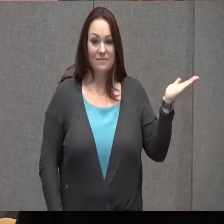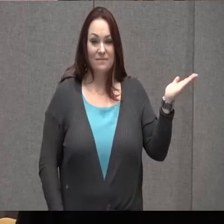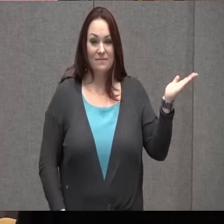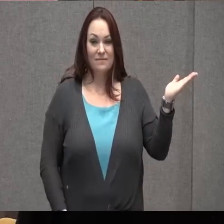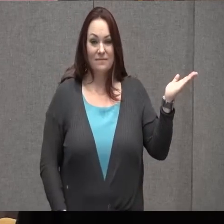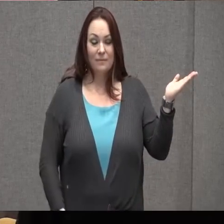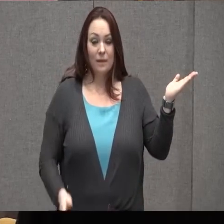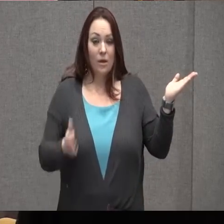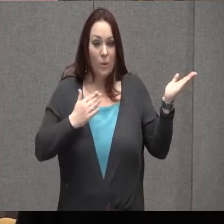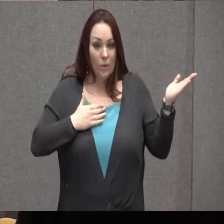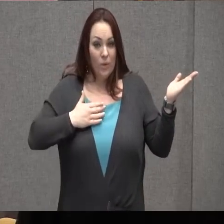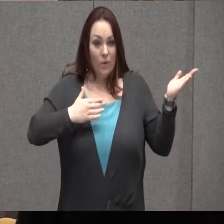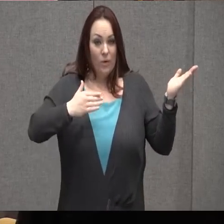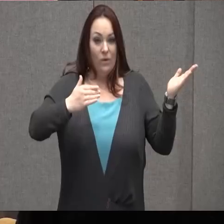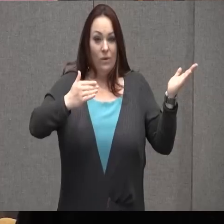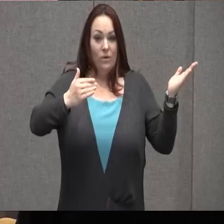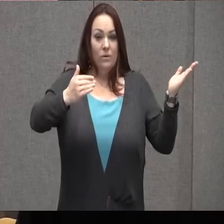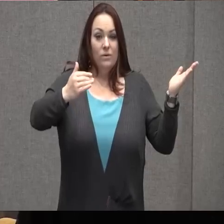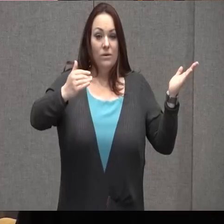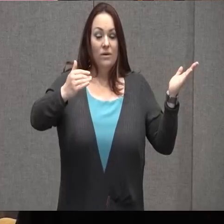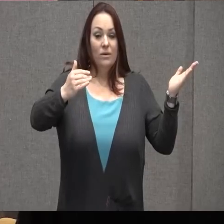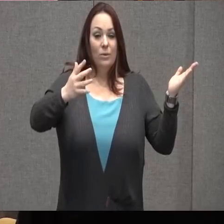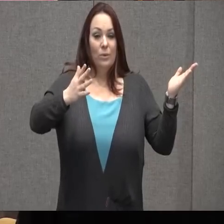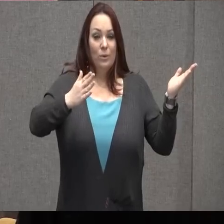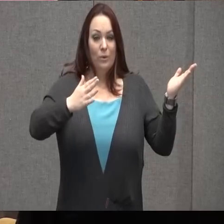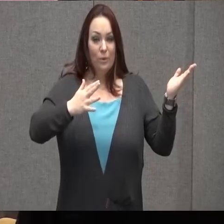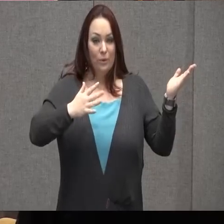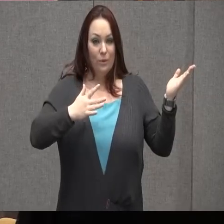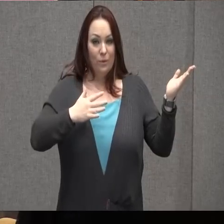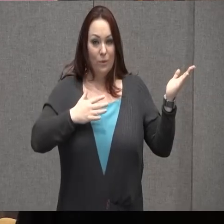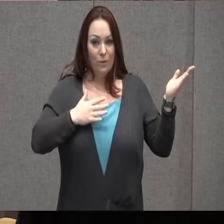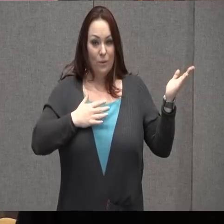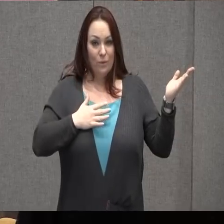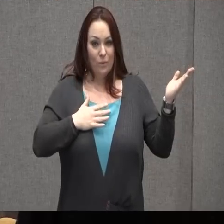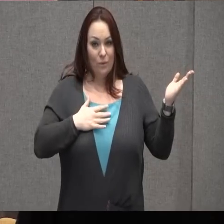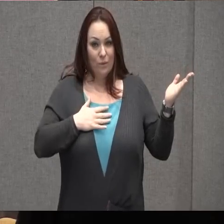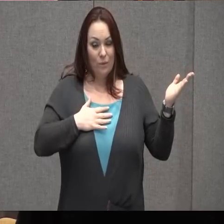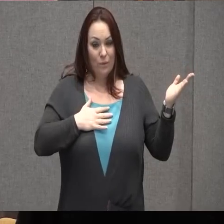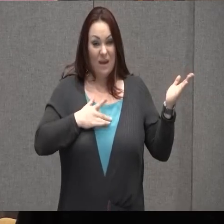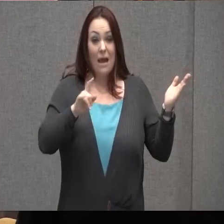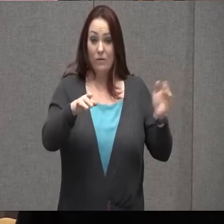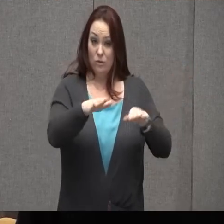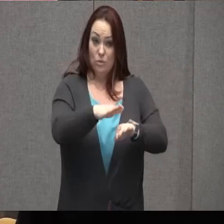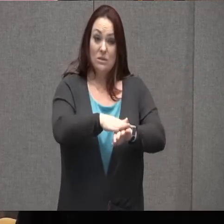Take some deep breaths in. Oh, I have to remember to go slow.